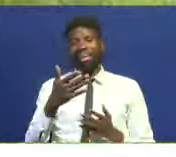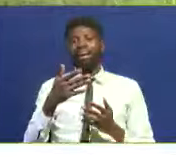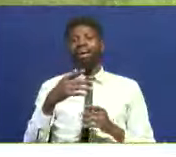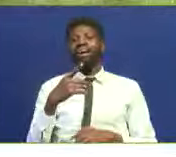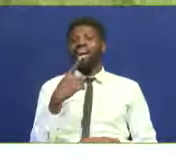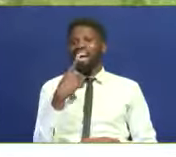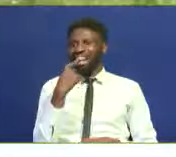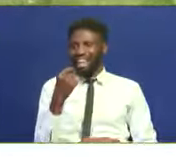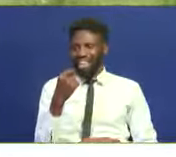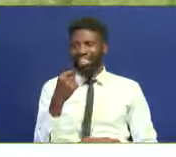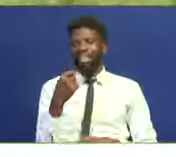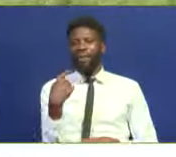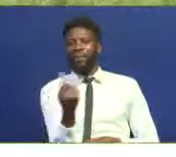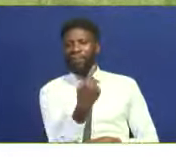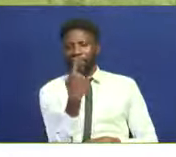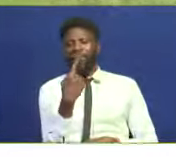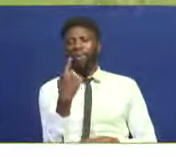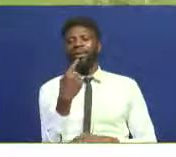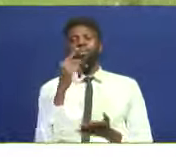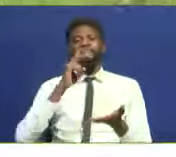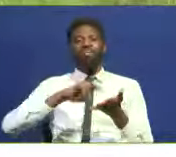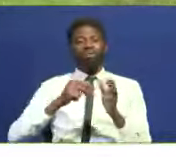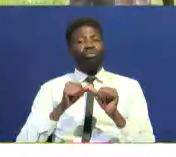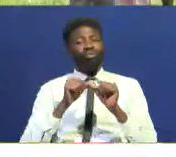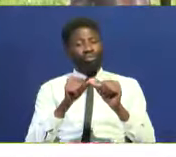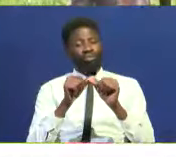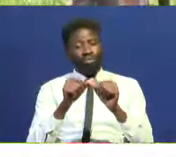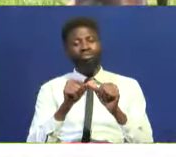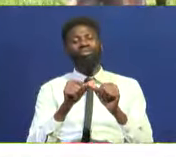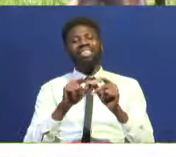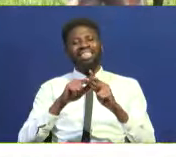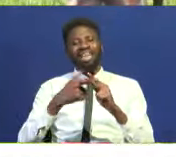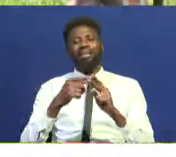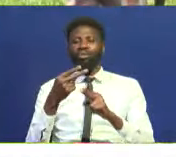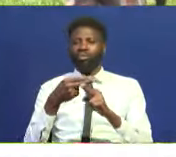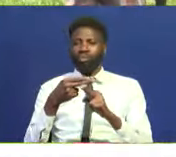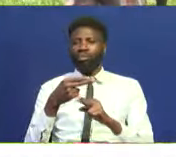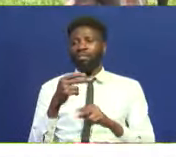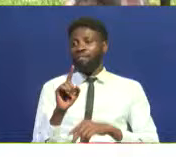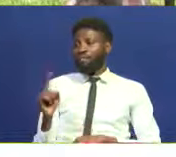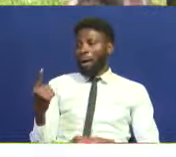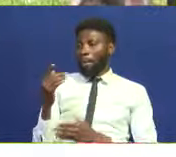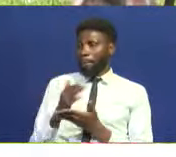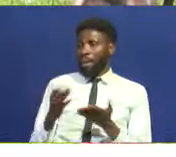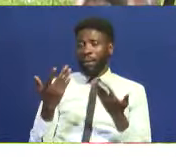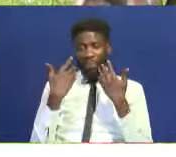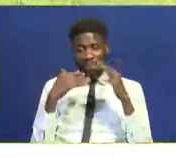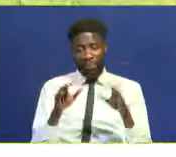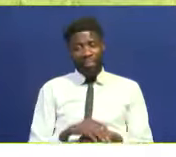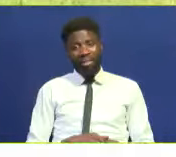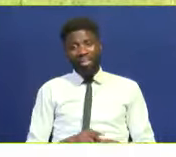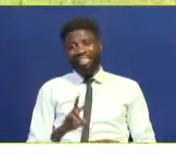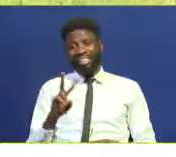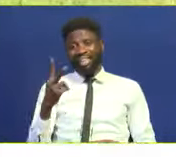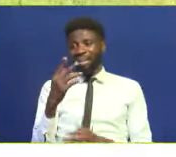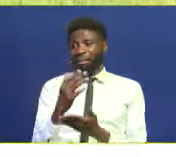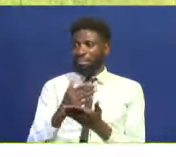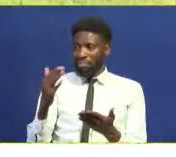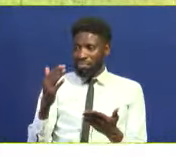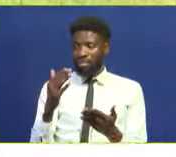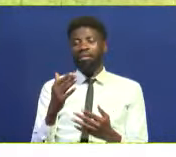soon, following the completion of the first phase. Water Principal Secretary Ephantus Kimotho says phase two of the project will